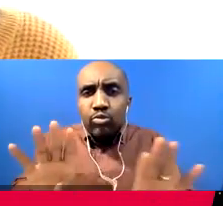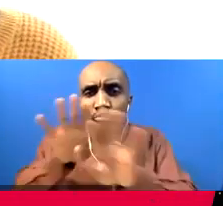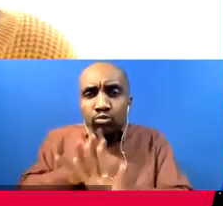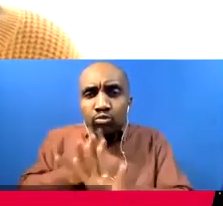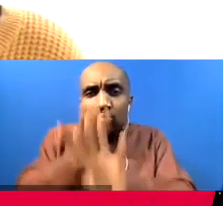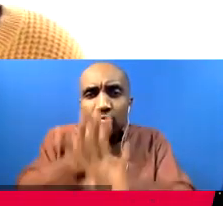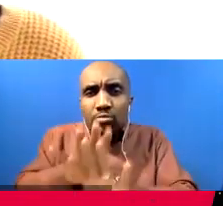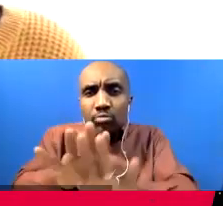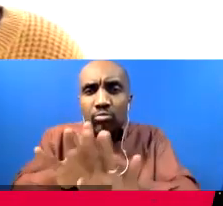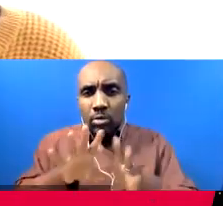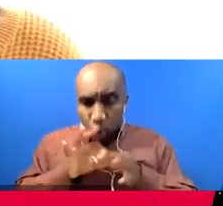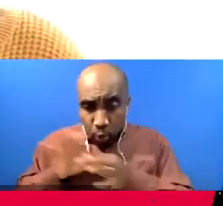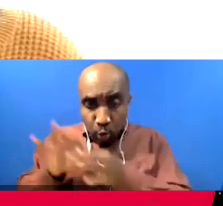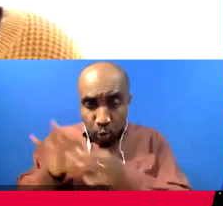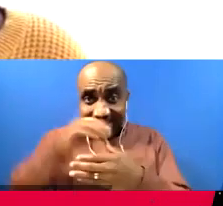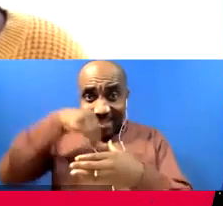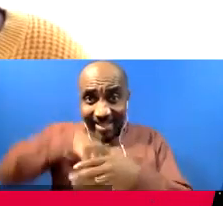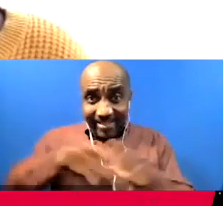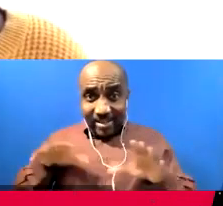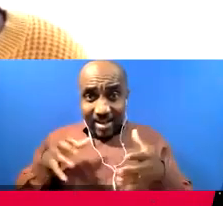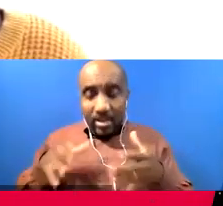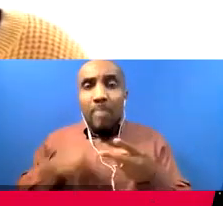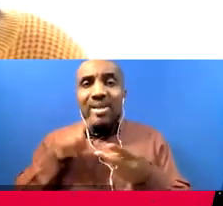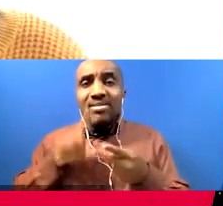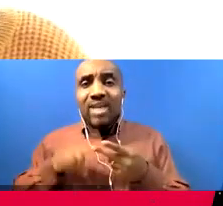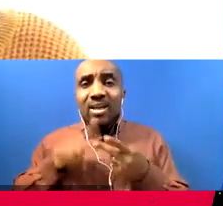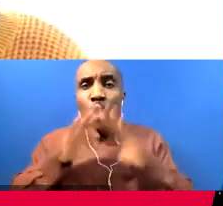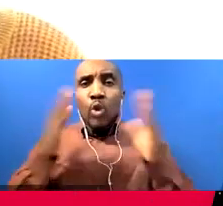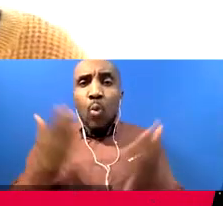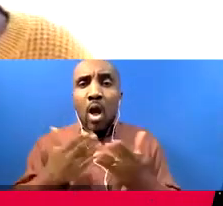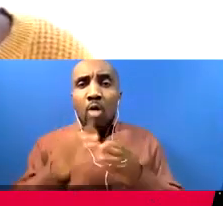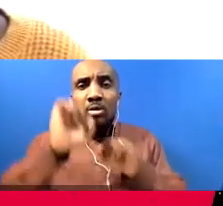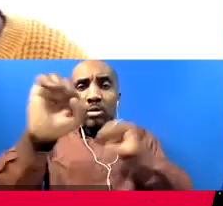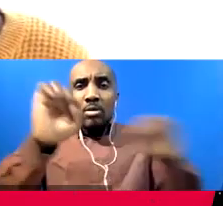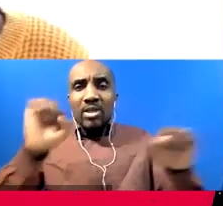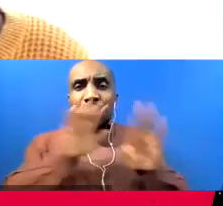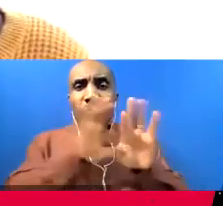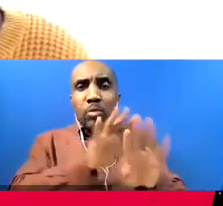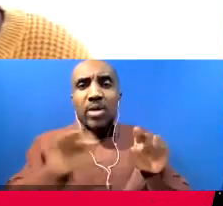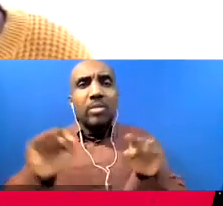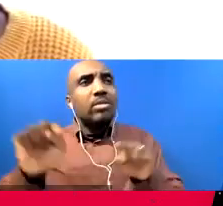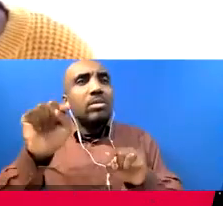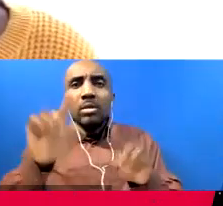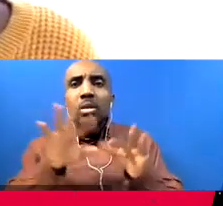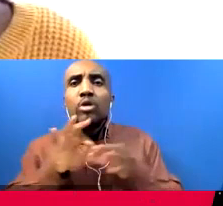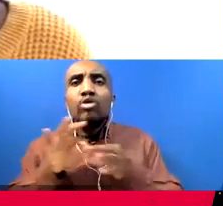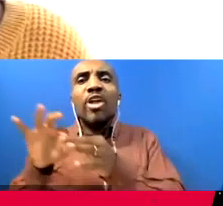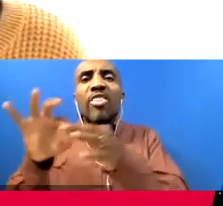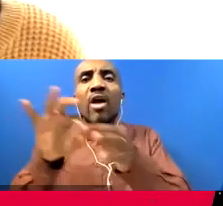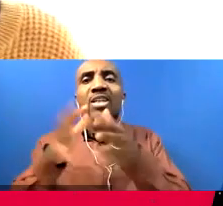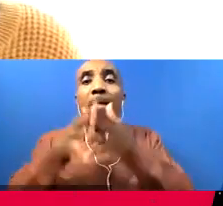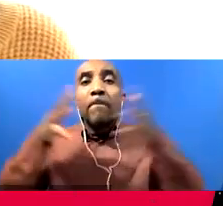come from being united, not only within our own movements, but also within different movements around the world too. So we see it as just a